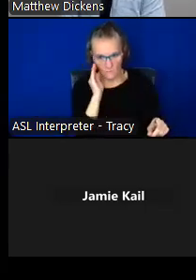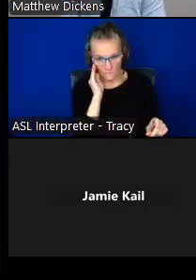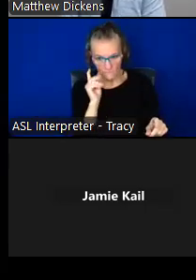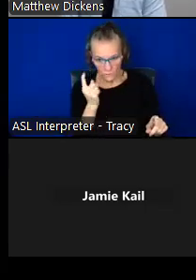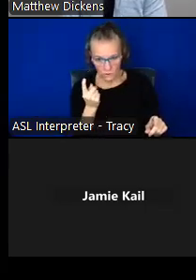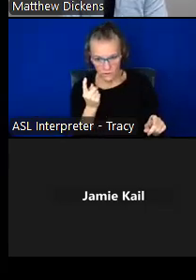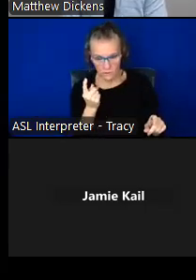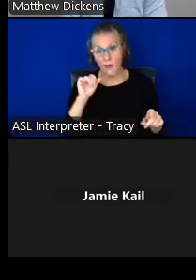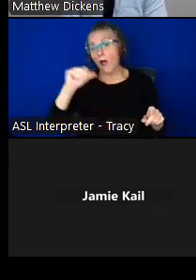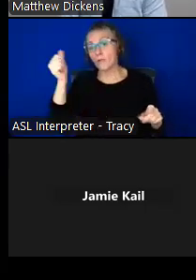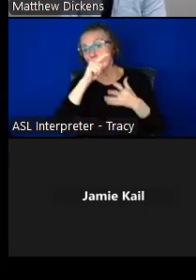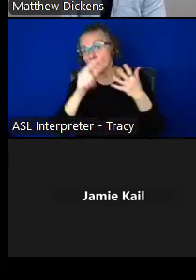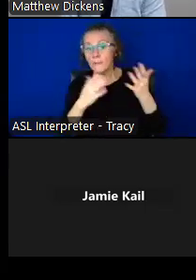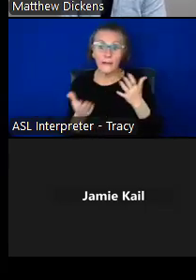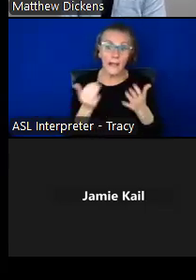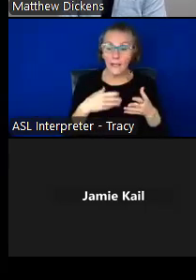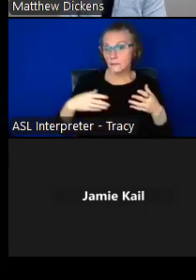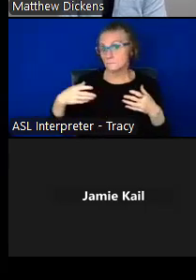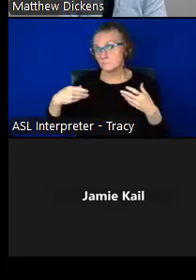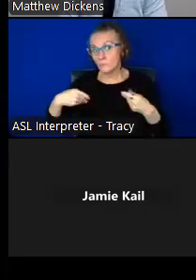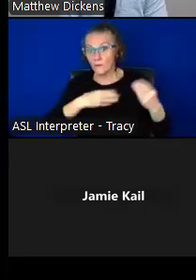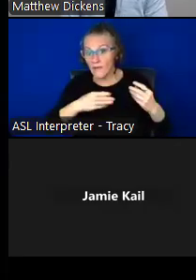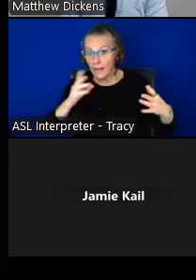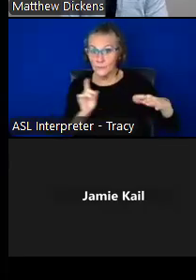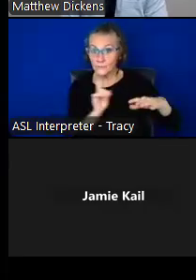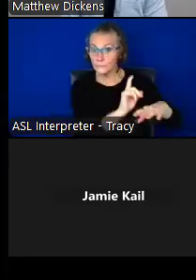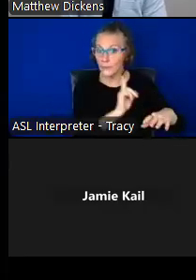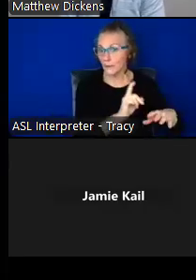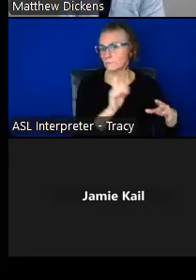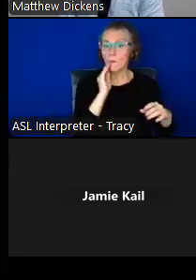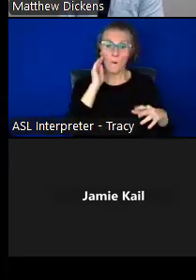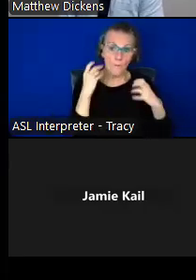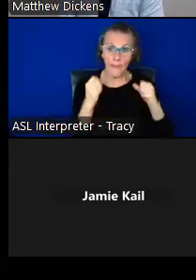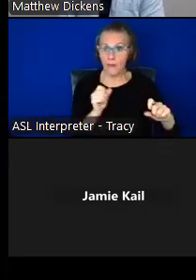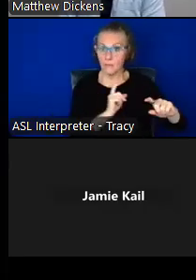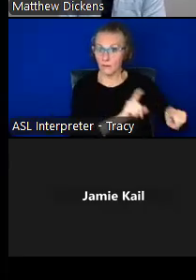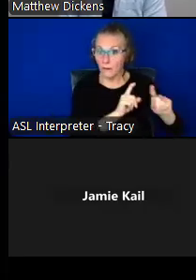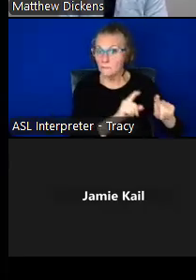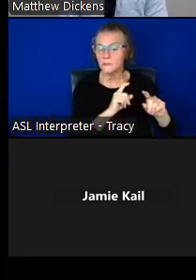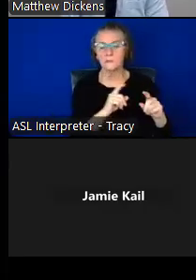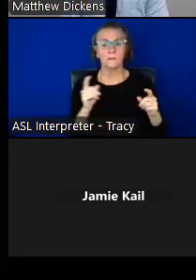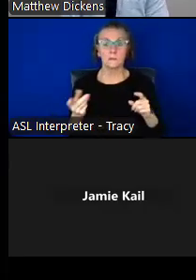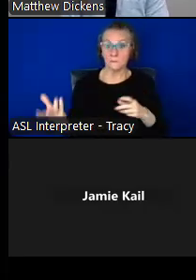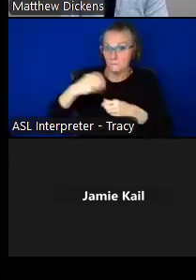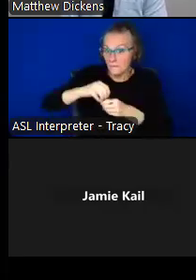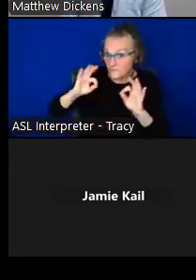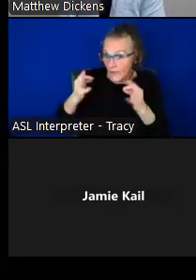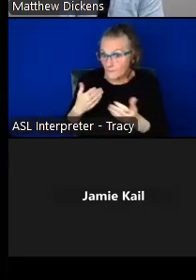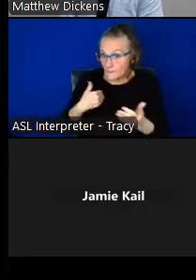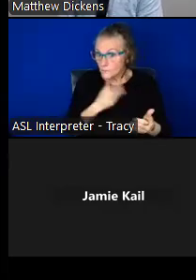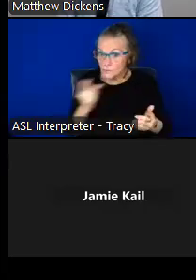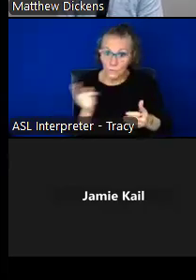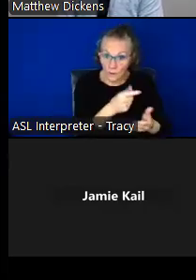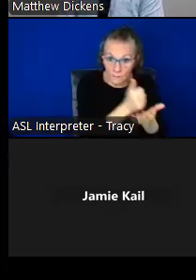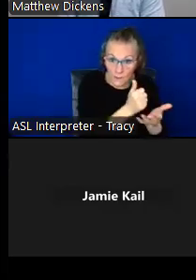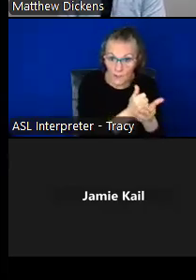These other alternatives may include something like provider services, home health services, engaging family members to come in and help. So